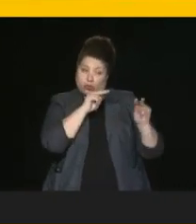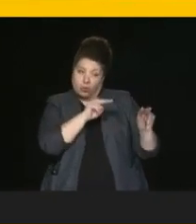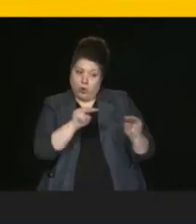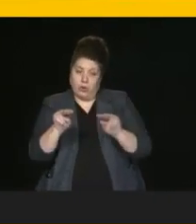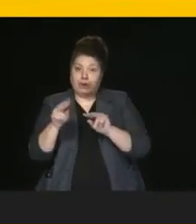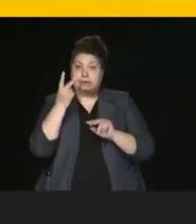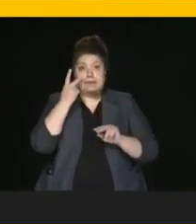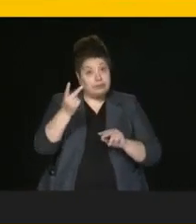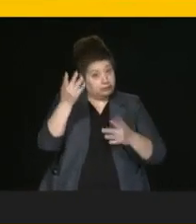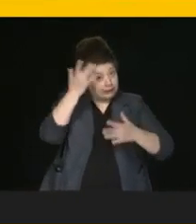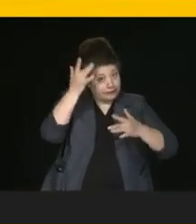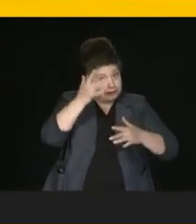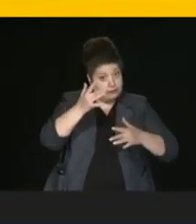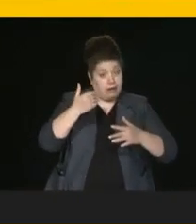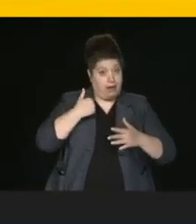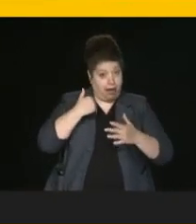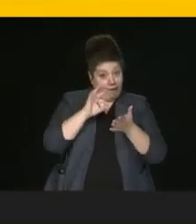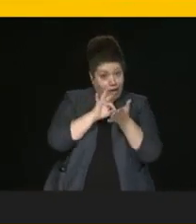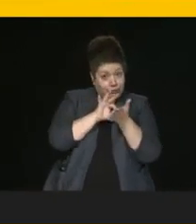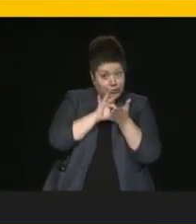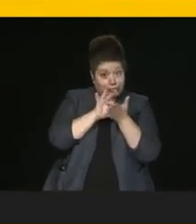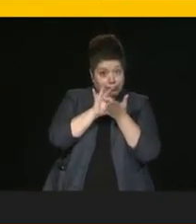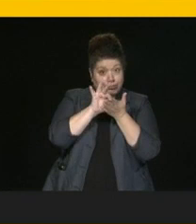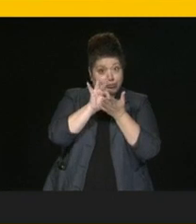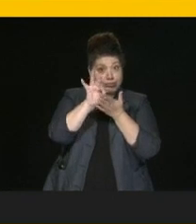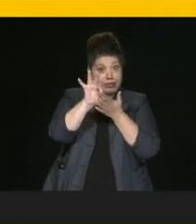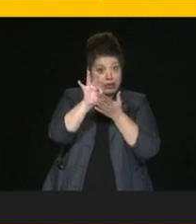increased measures are required